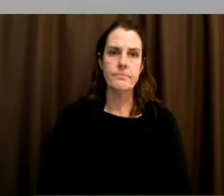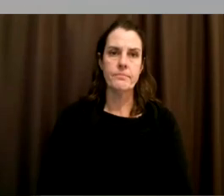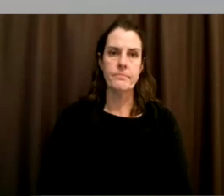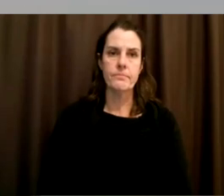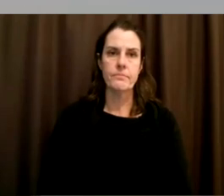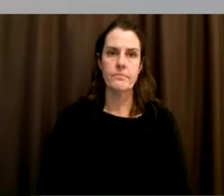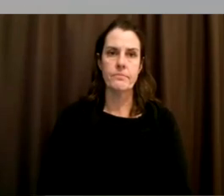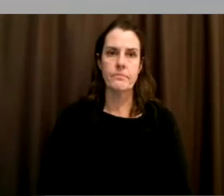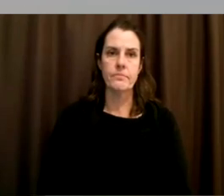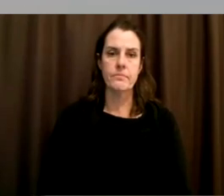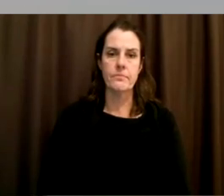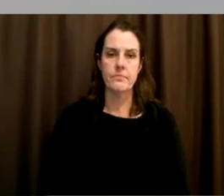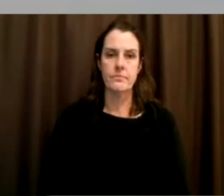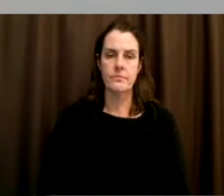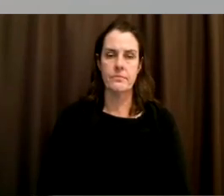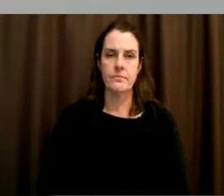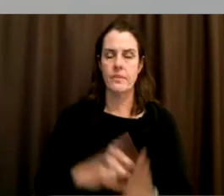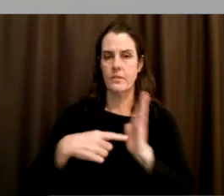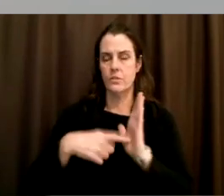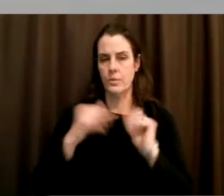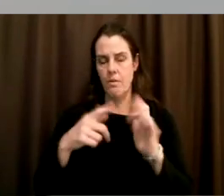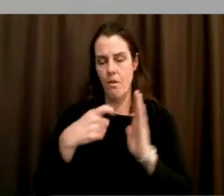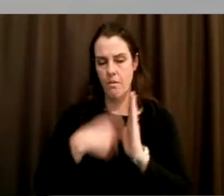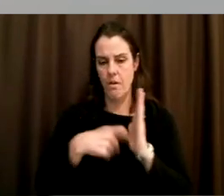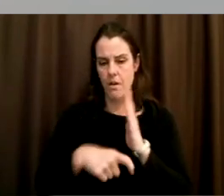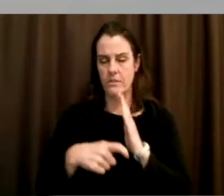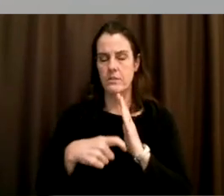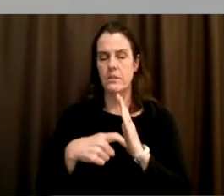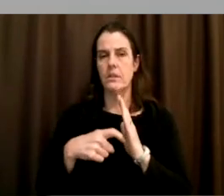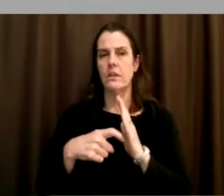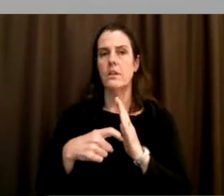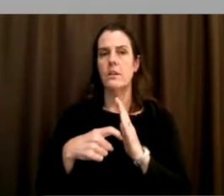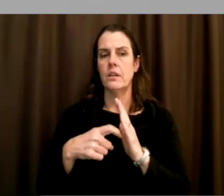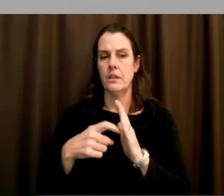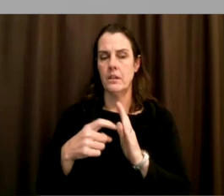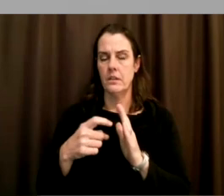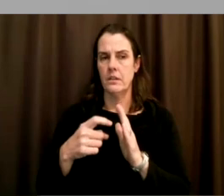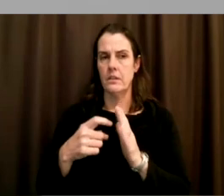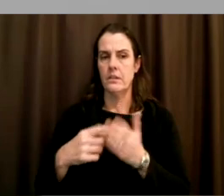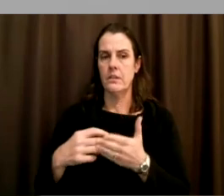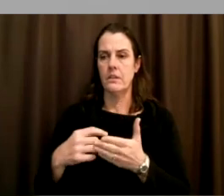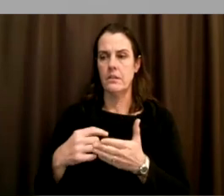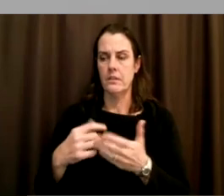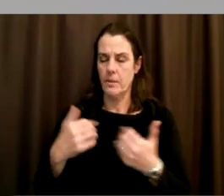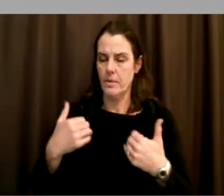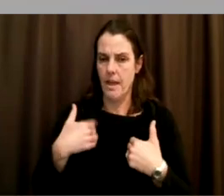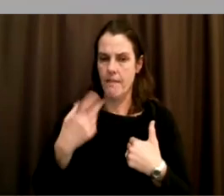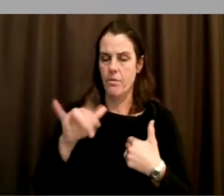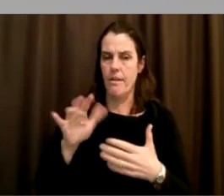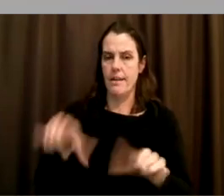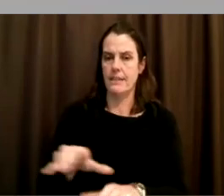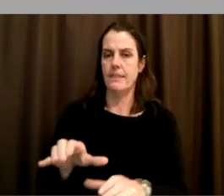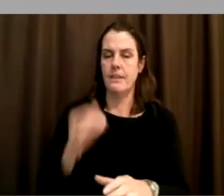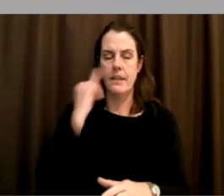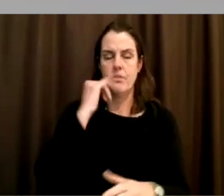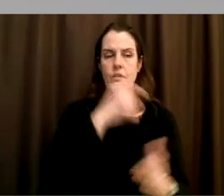Showing all costs. Showing all costs incurred in the activity, even if you are not charging all the costs to that federal award.